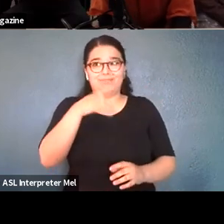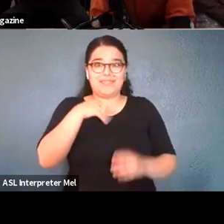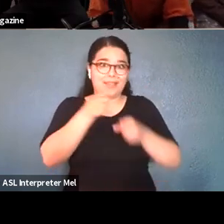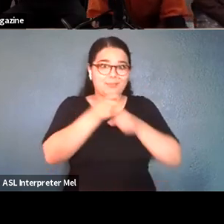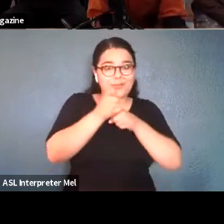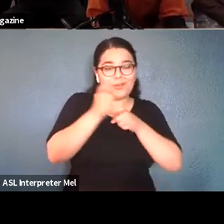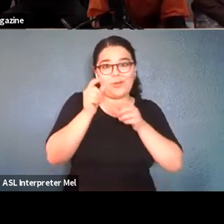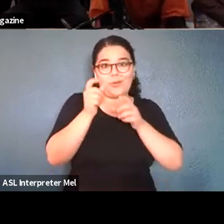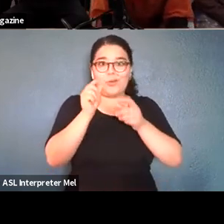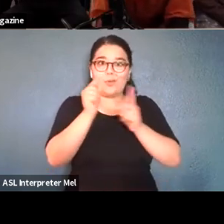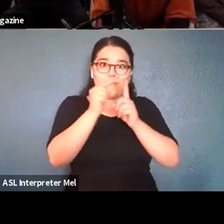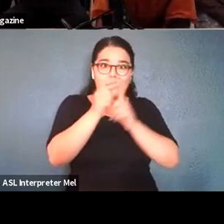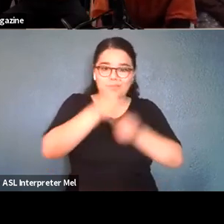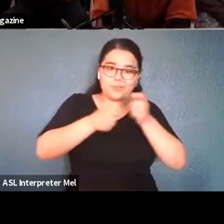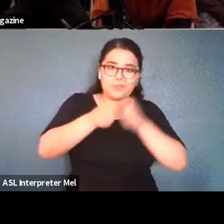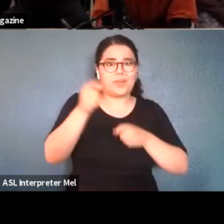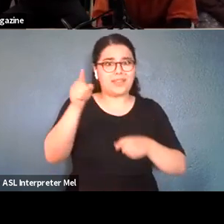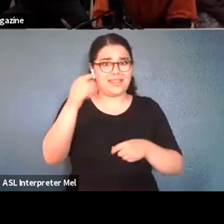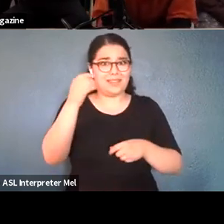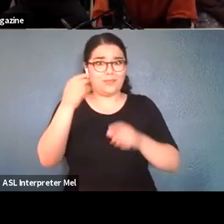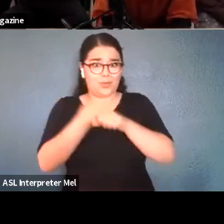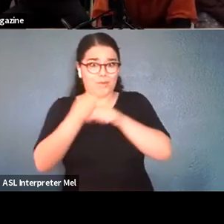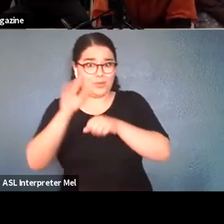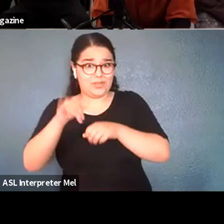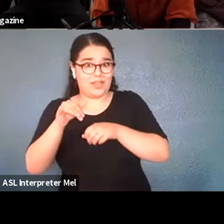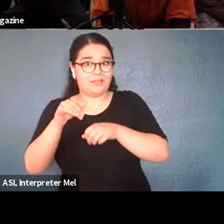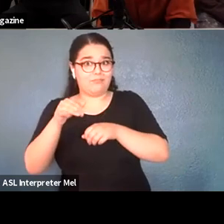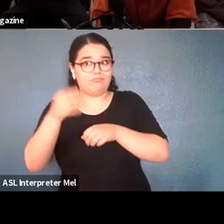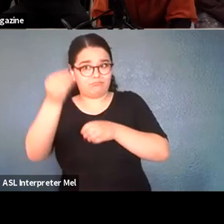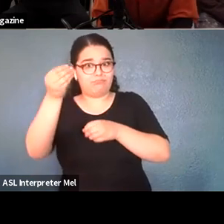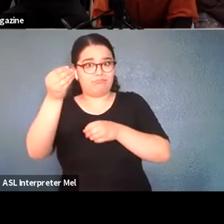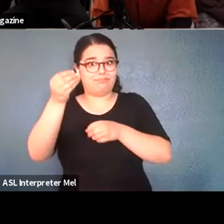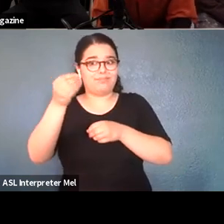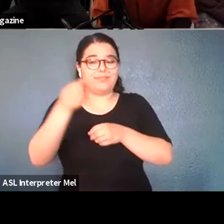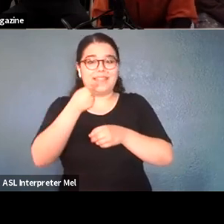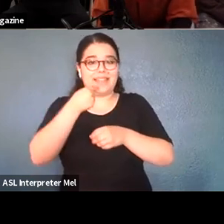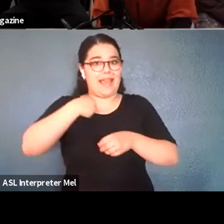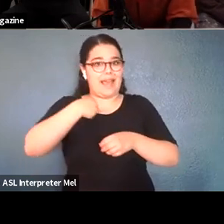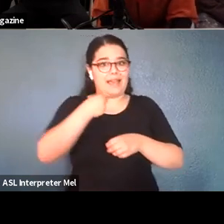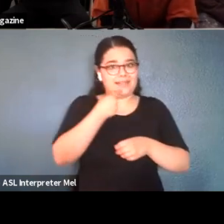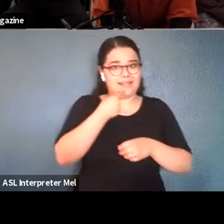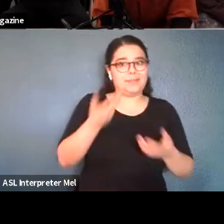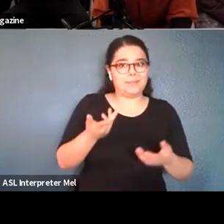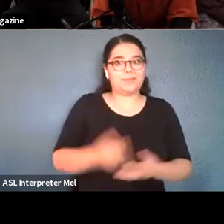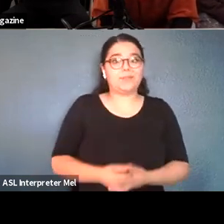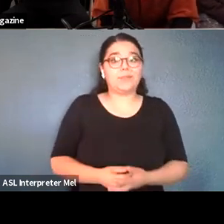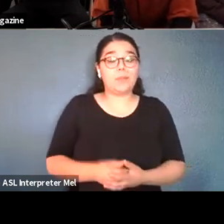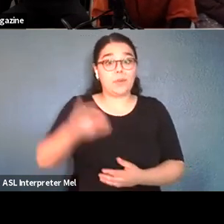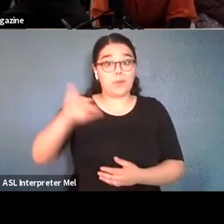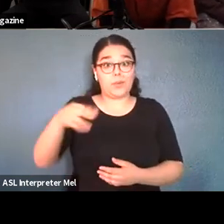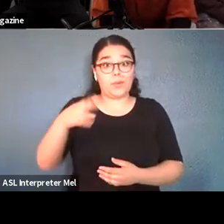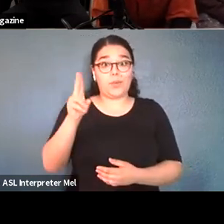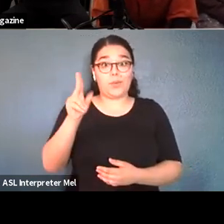So please credit us back. But I say that to say that Julian Castro wrote the legislation